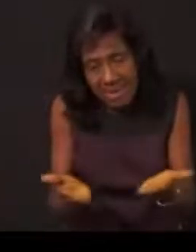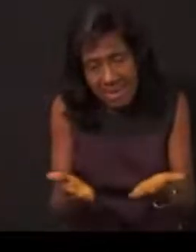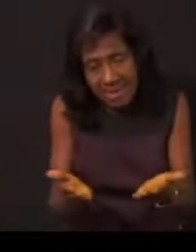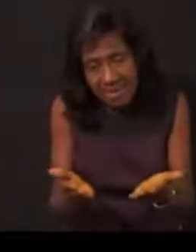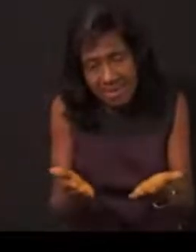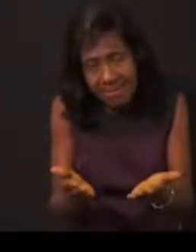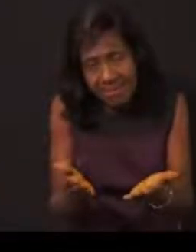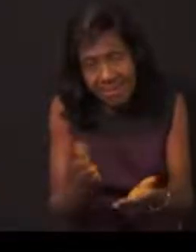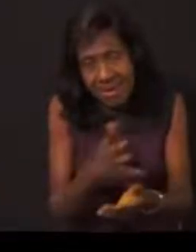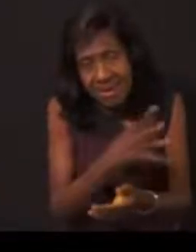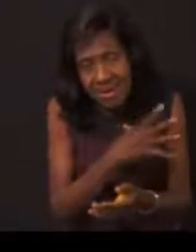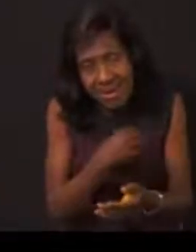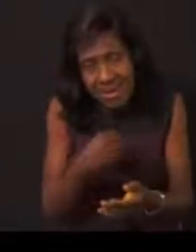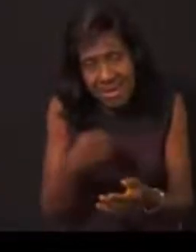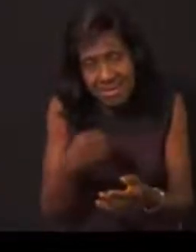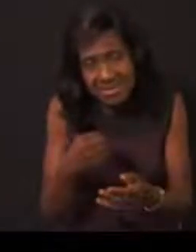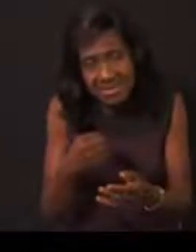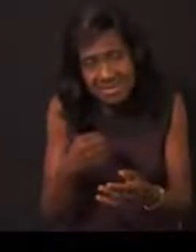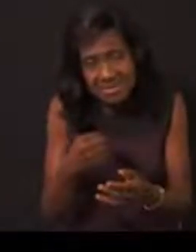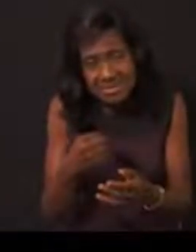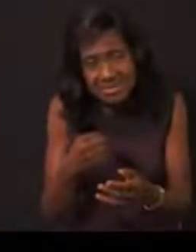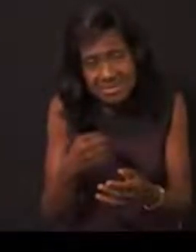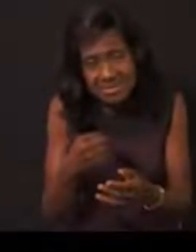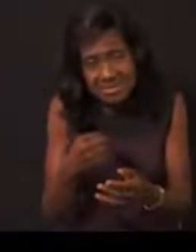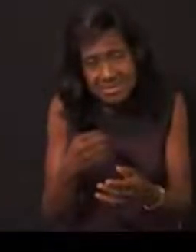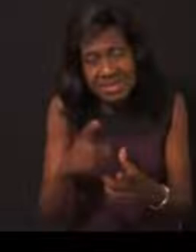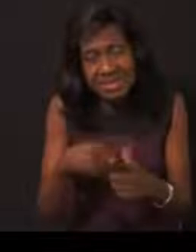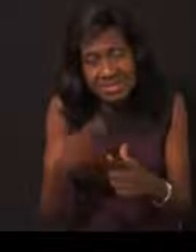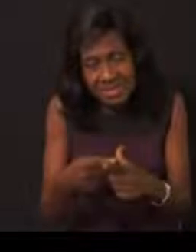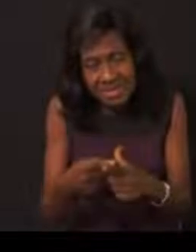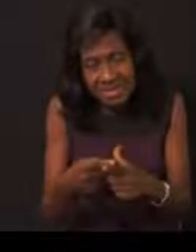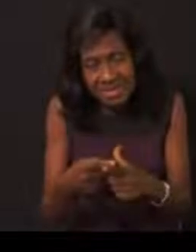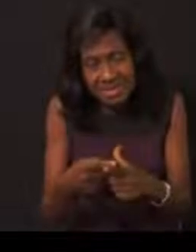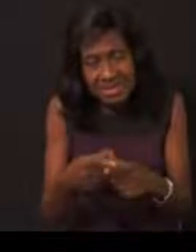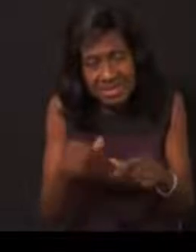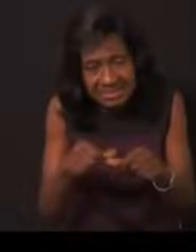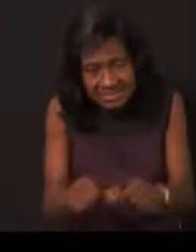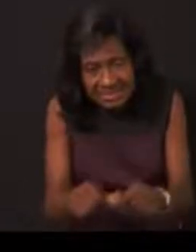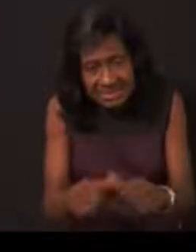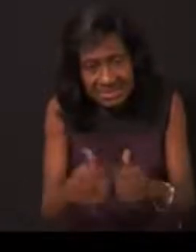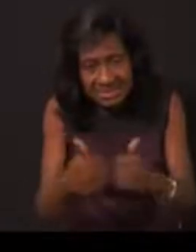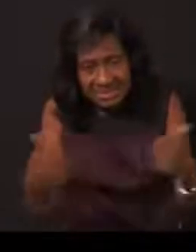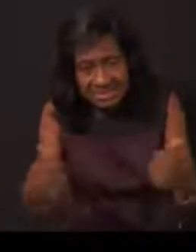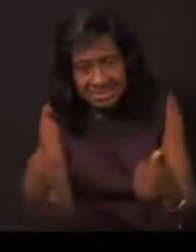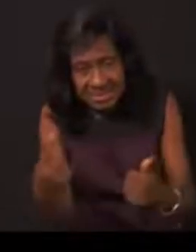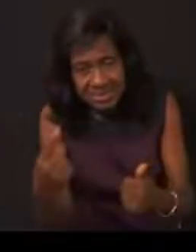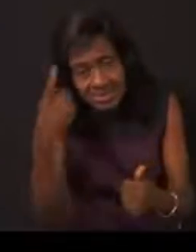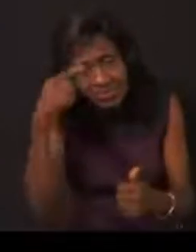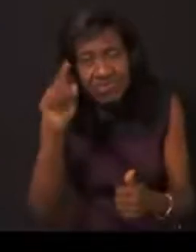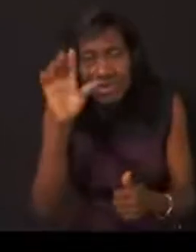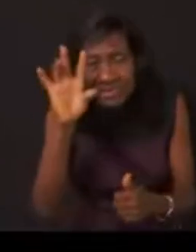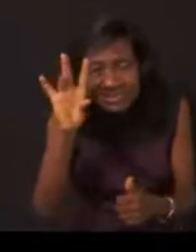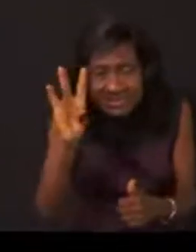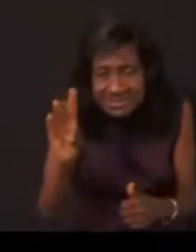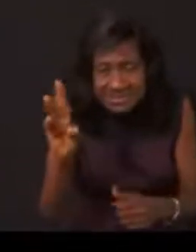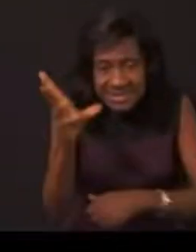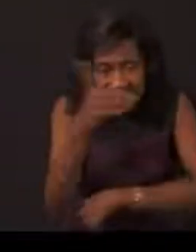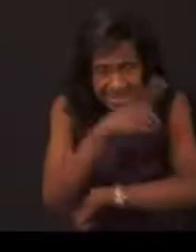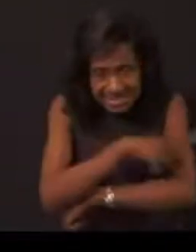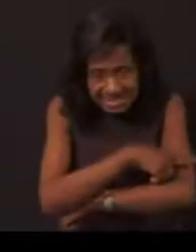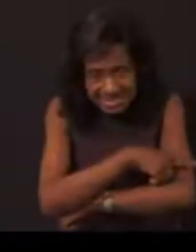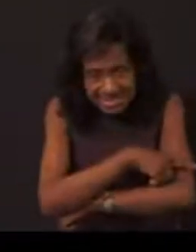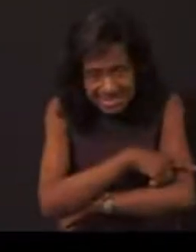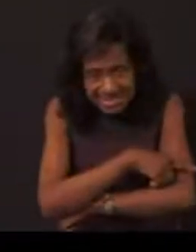for the current 7-day quarantine period, which as at this point